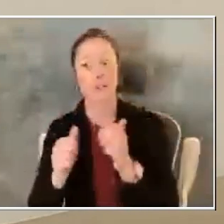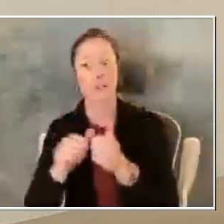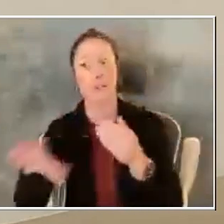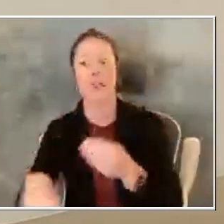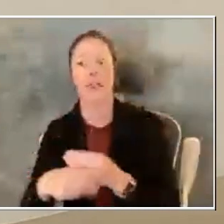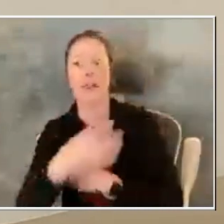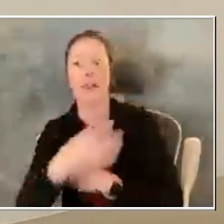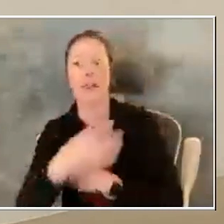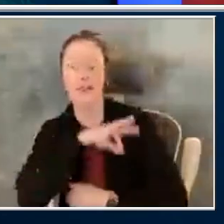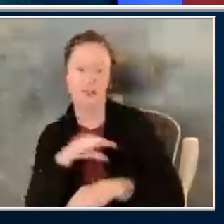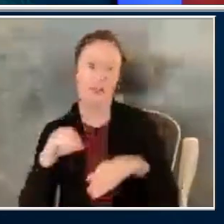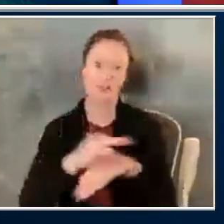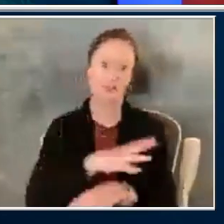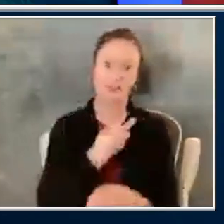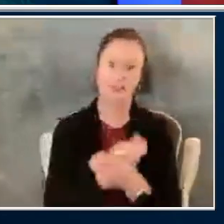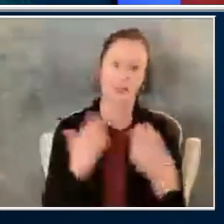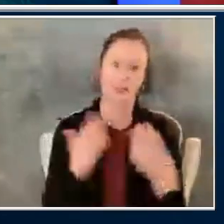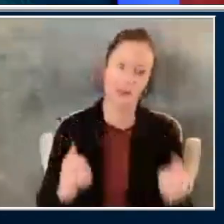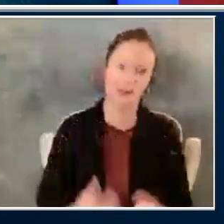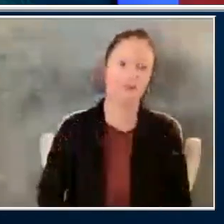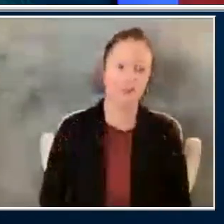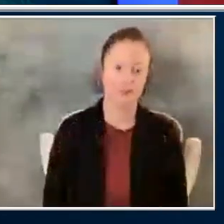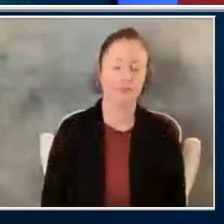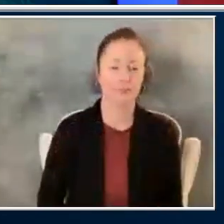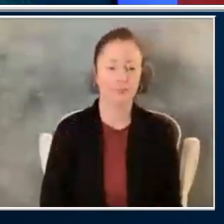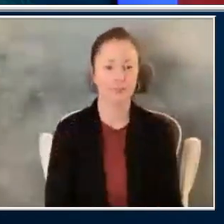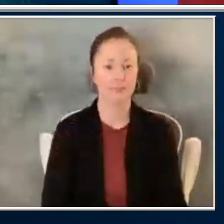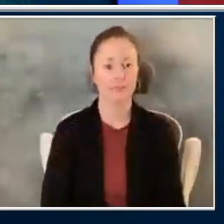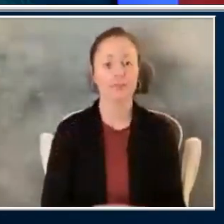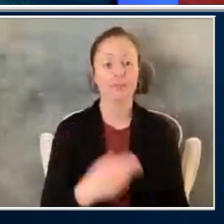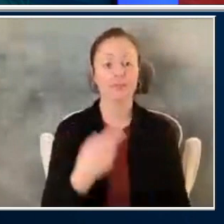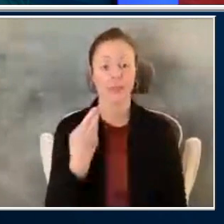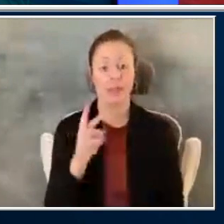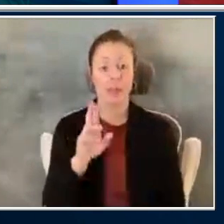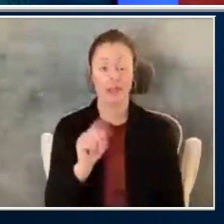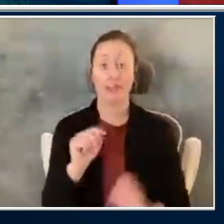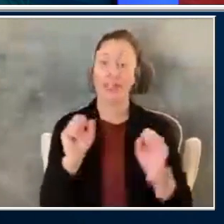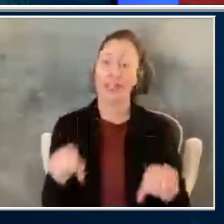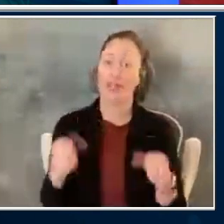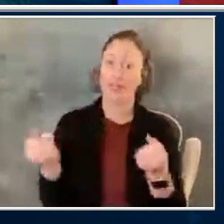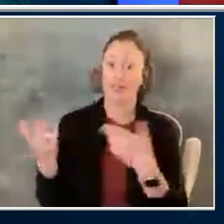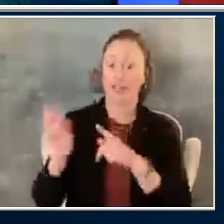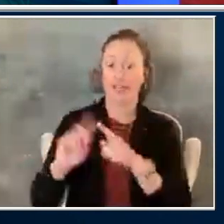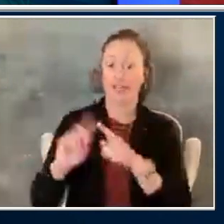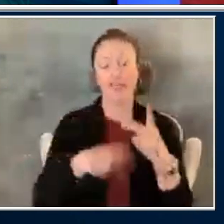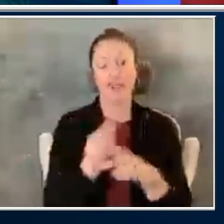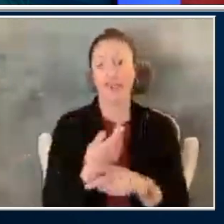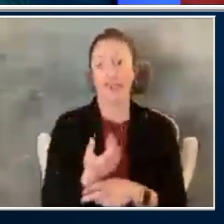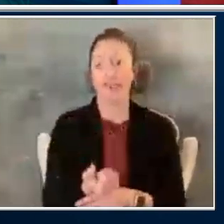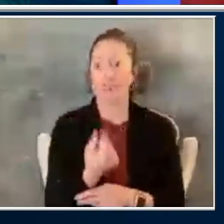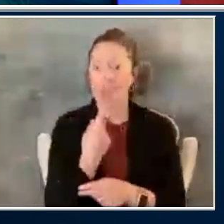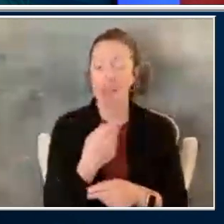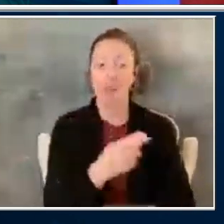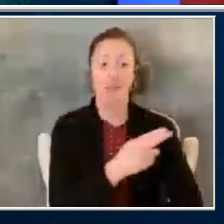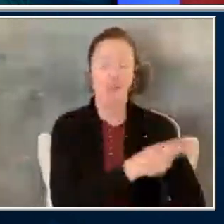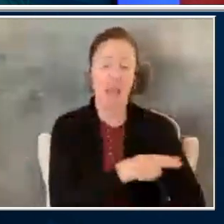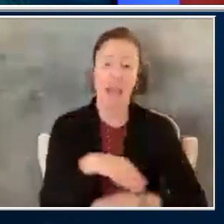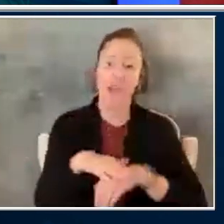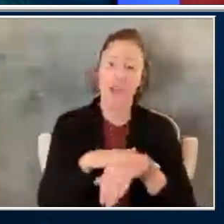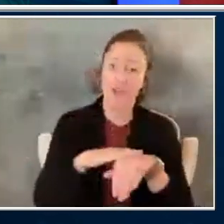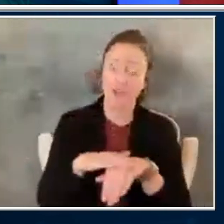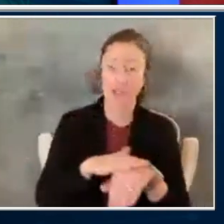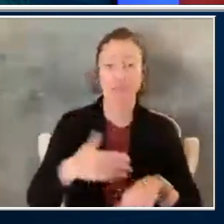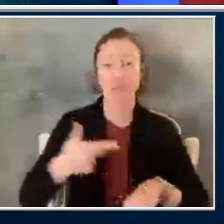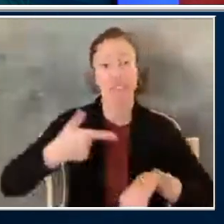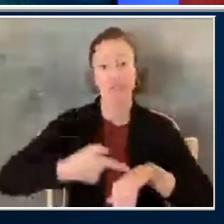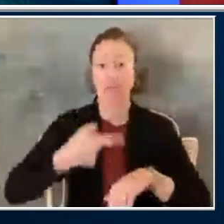of bone health. And I understand hormone therapy can come in many different forms. You've got pills, patches, creams, injections, quite a